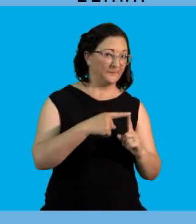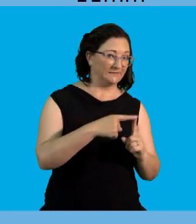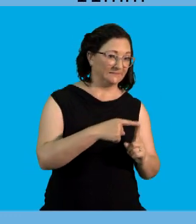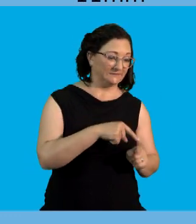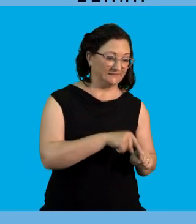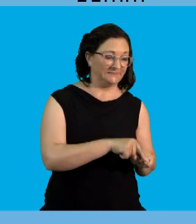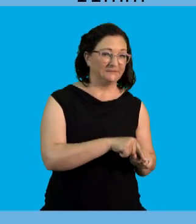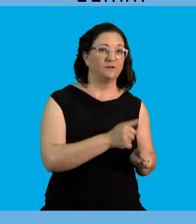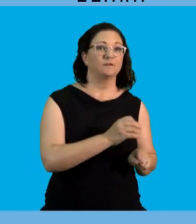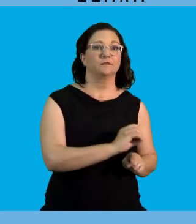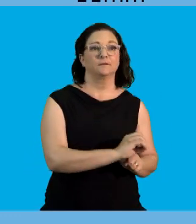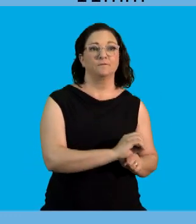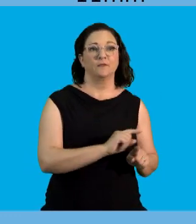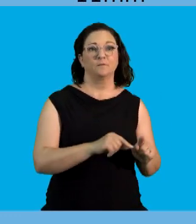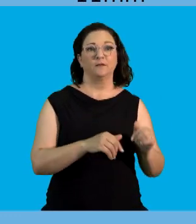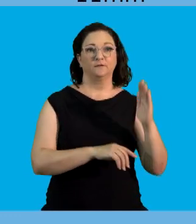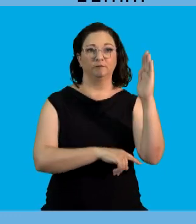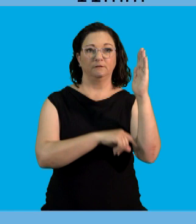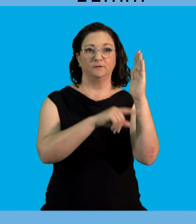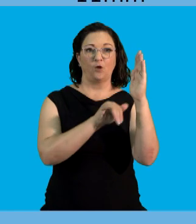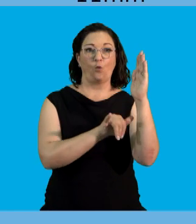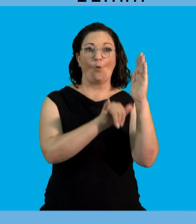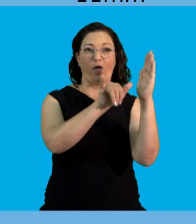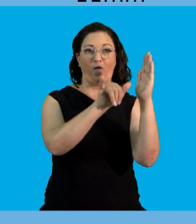the y-axis, we have the expansion.